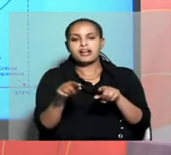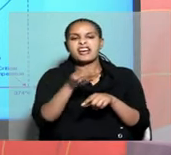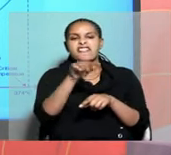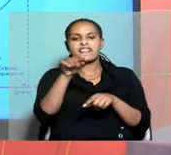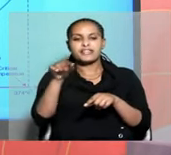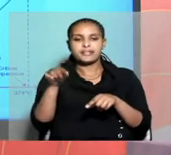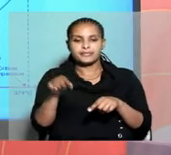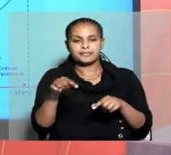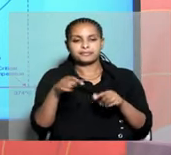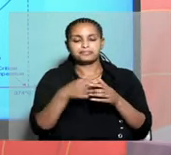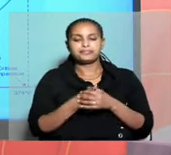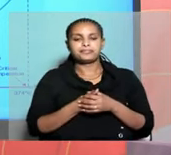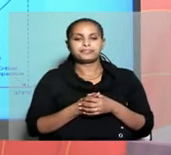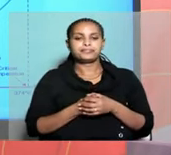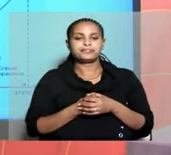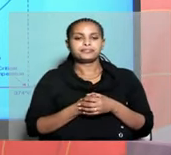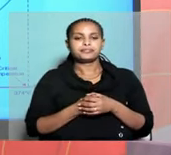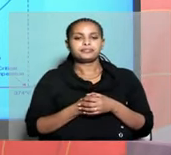curve.